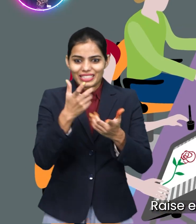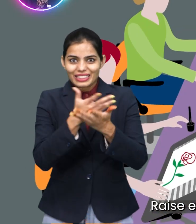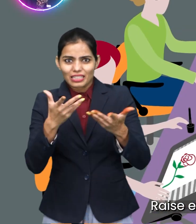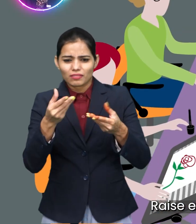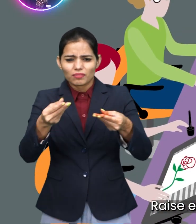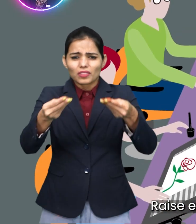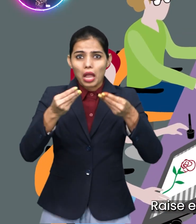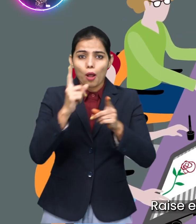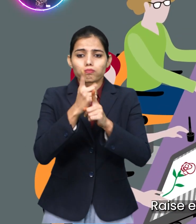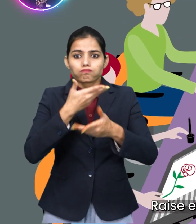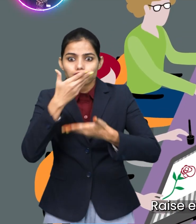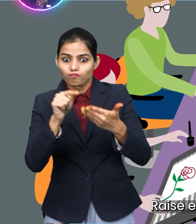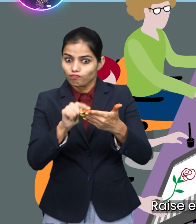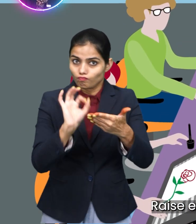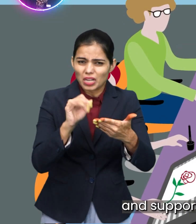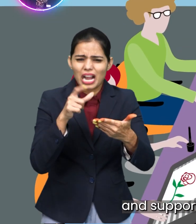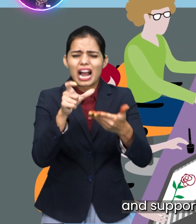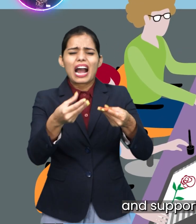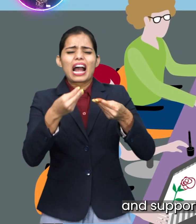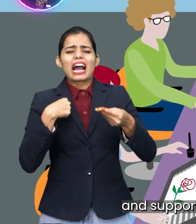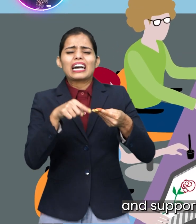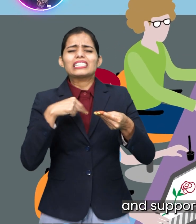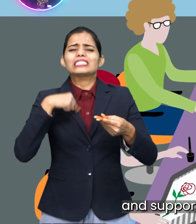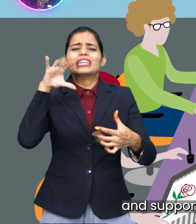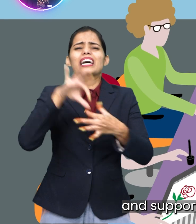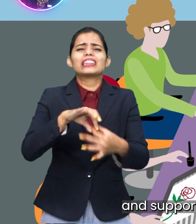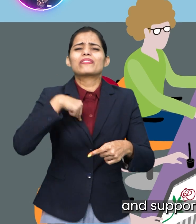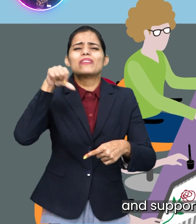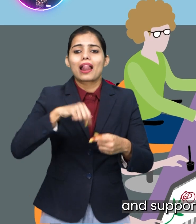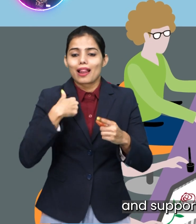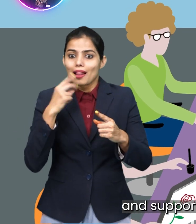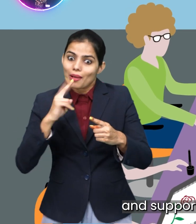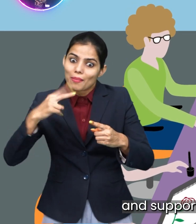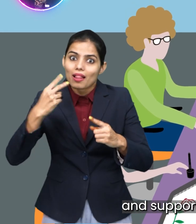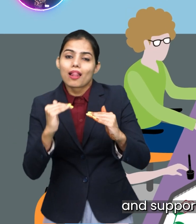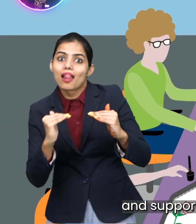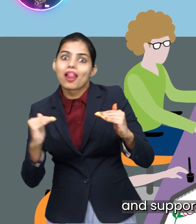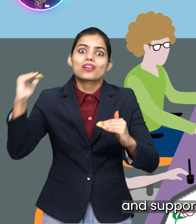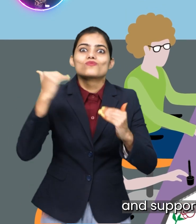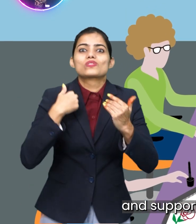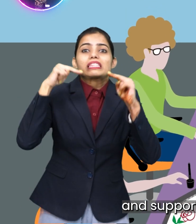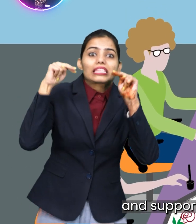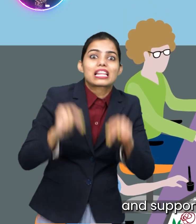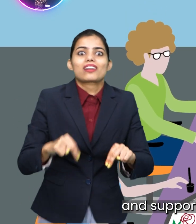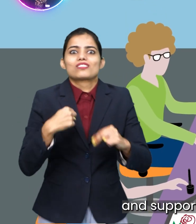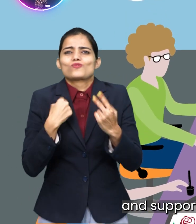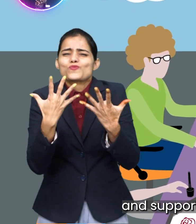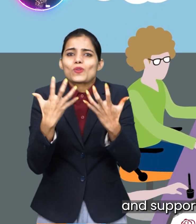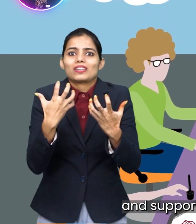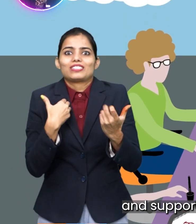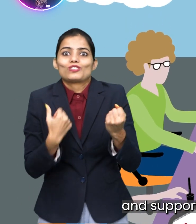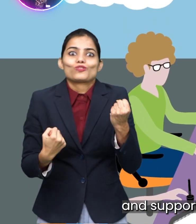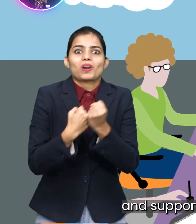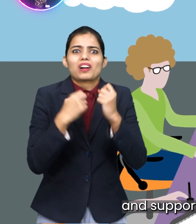Raise expectations for reasoning and support various solution approaches.